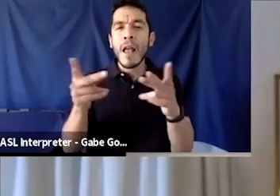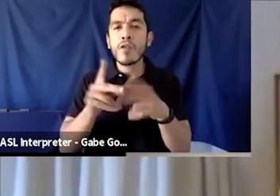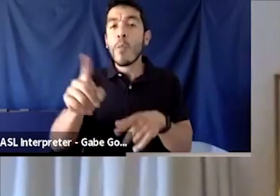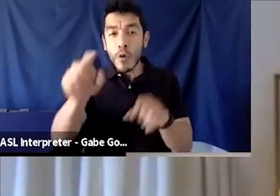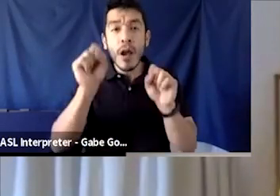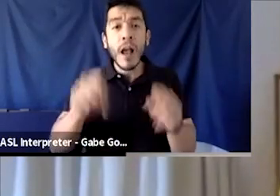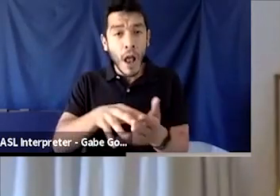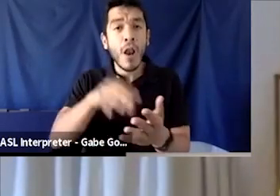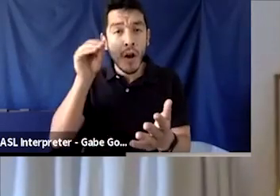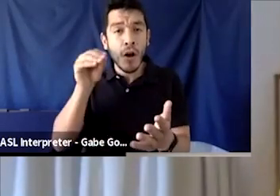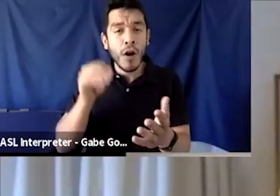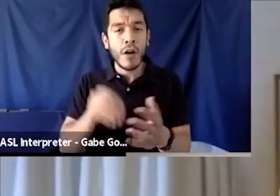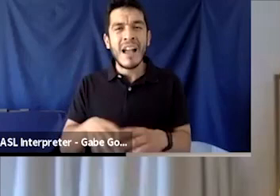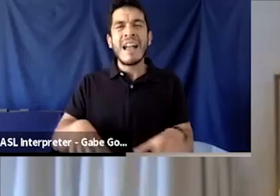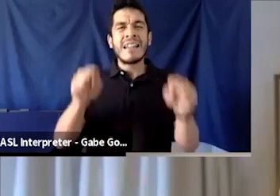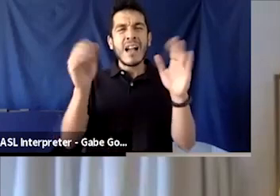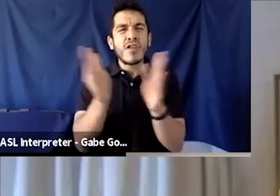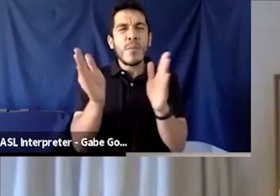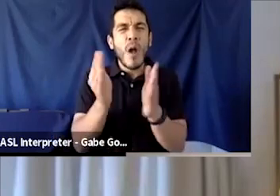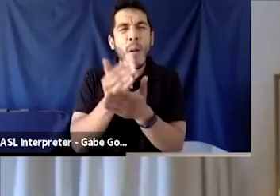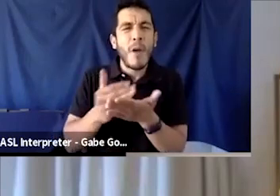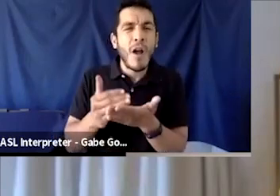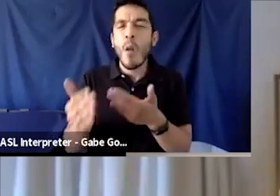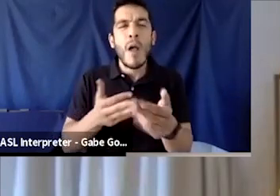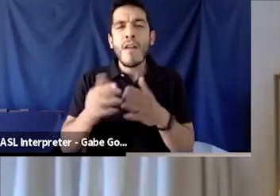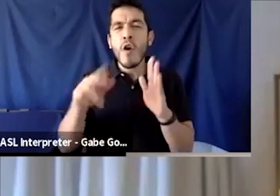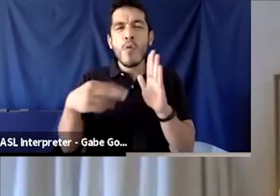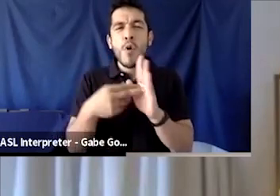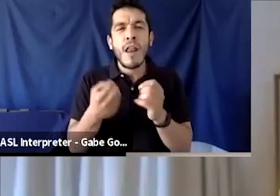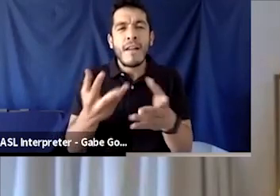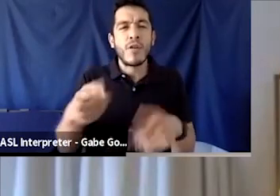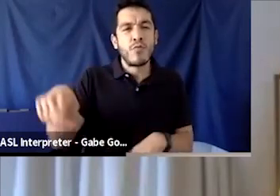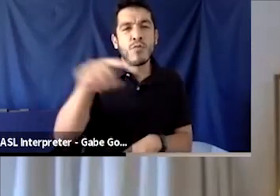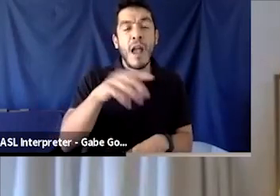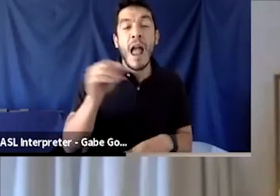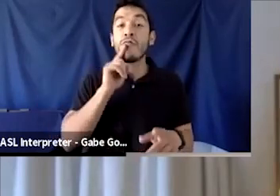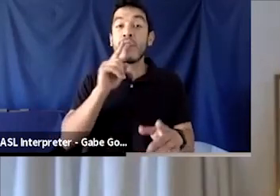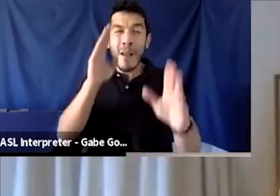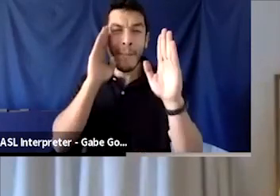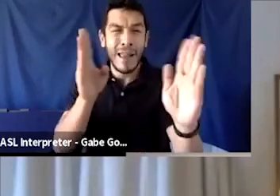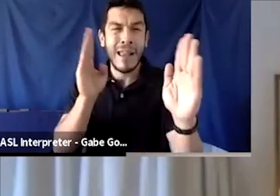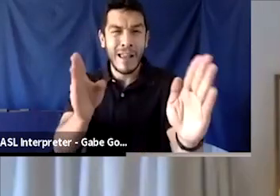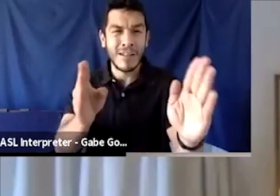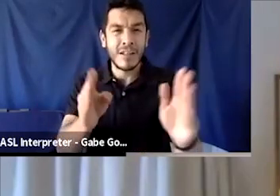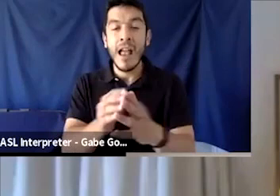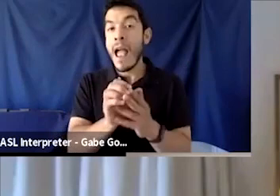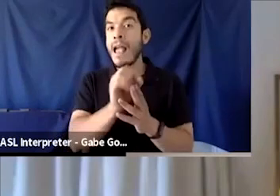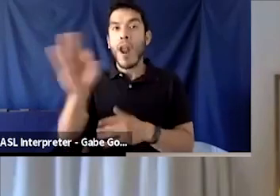learn. Take those small parts. Take whatever parts are given to you and pay attention. Get off your